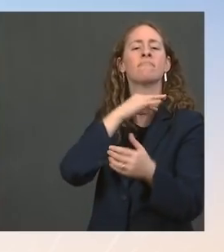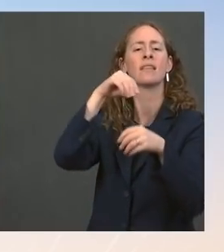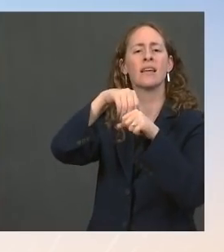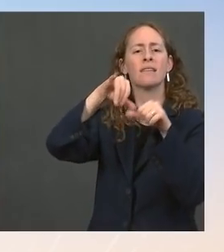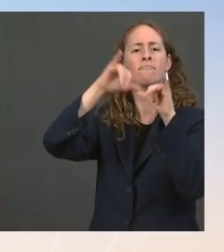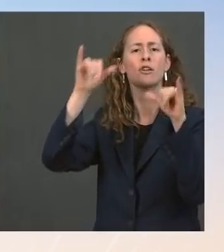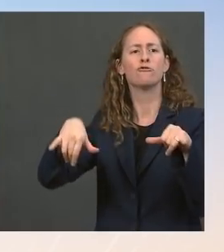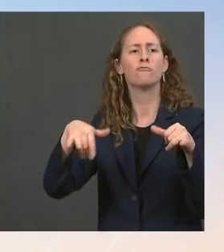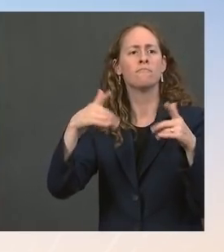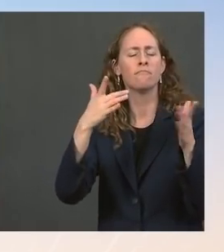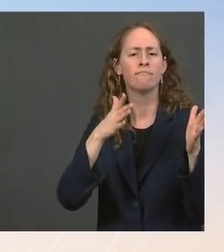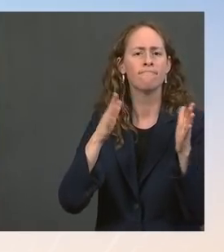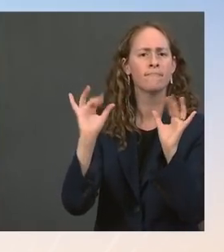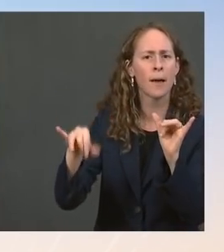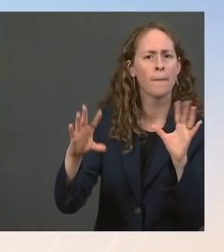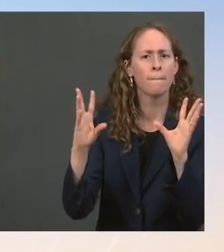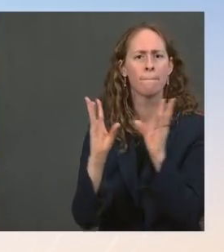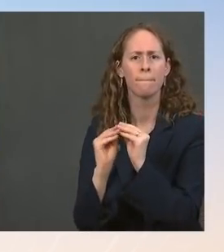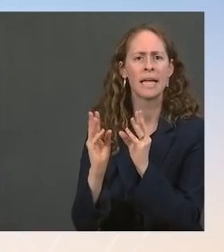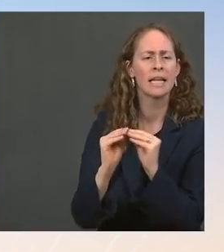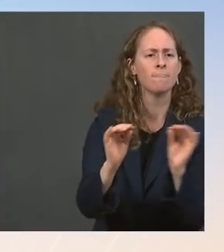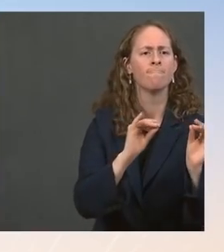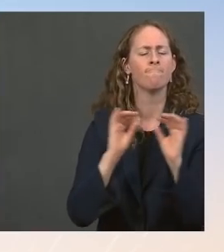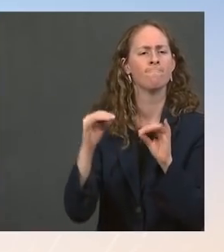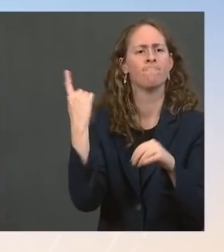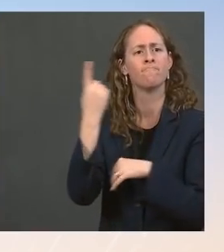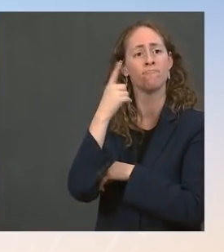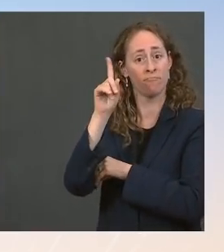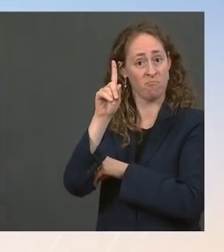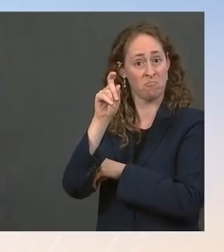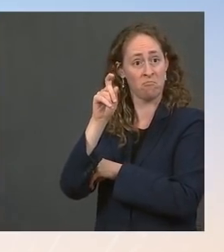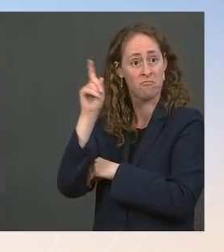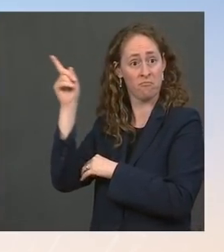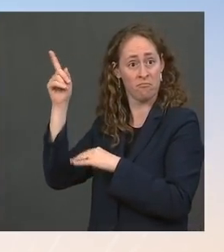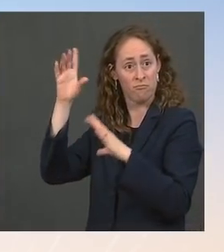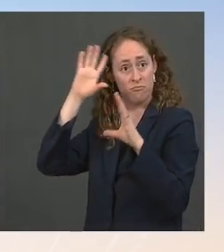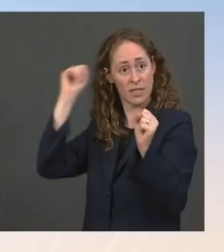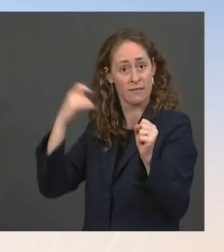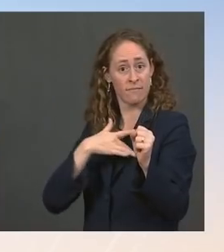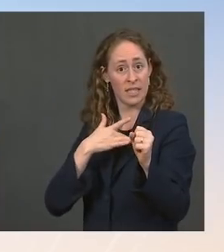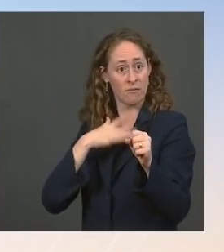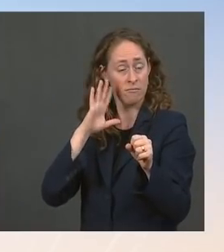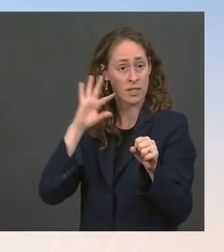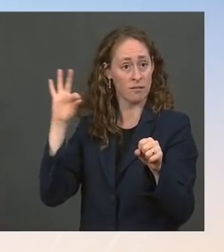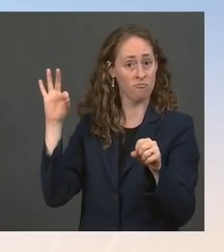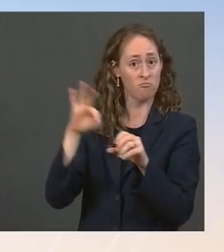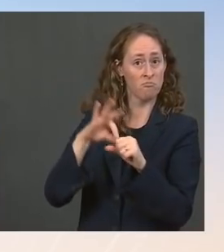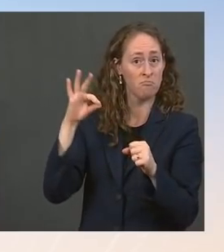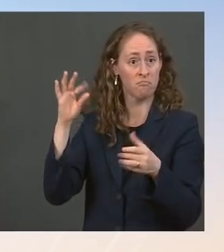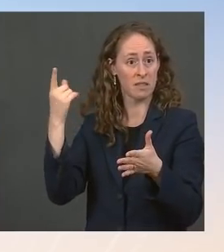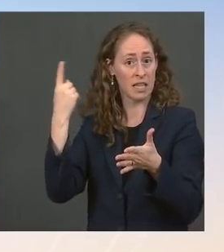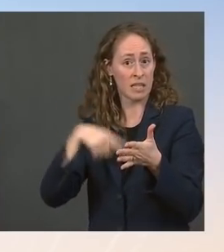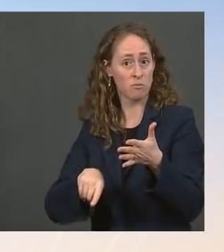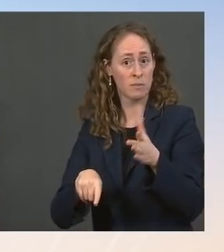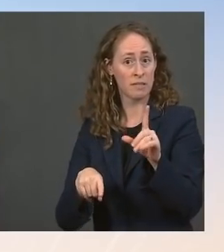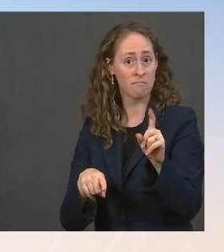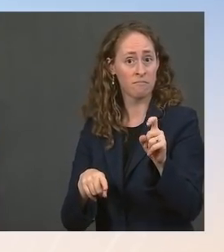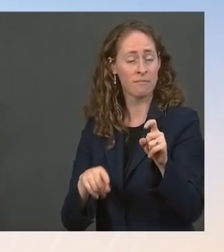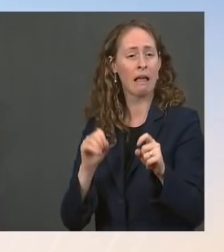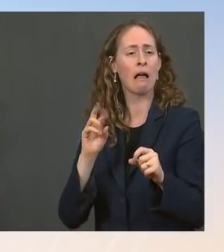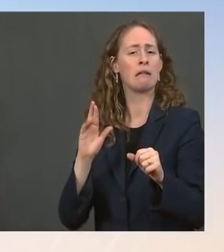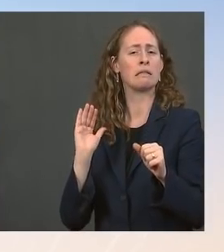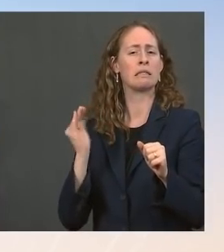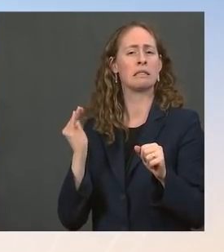does the president think the House should vote on the infrastructure bill in the beginning of next week, or does he think that there might be a benefit